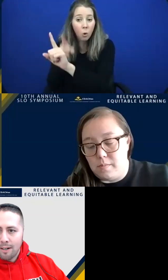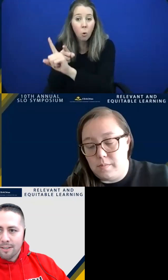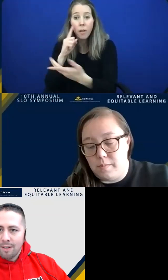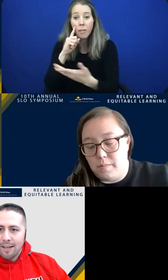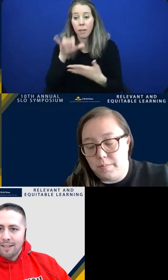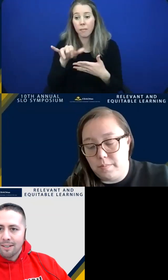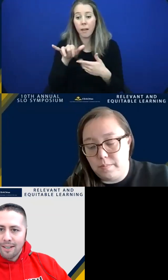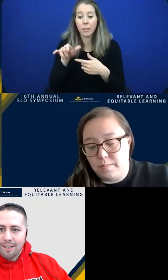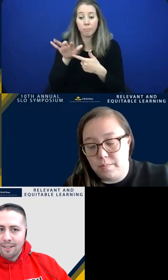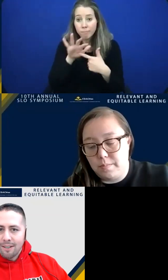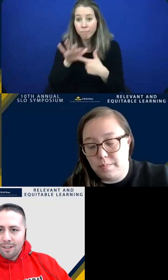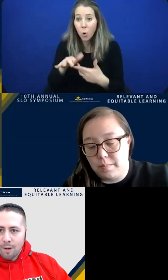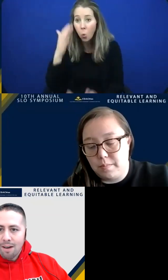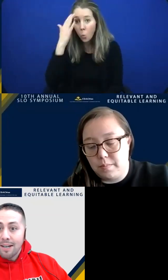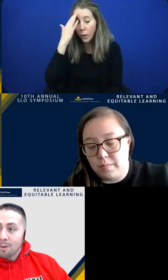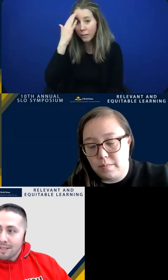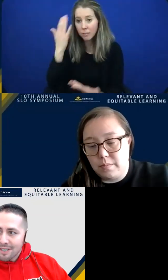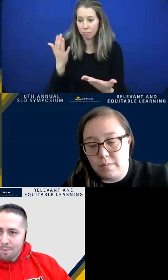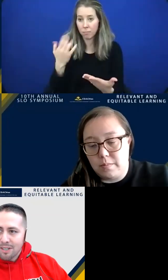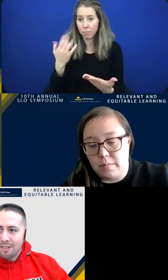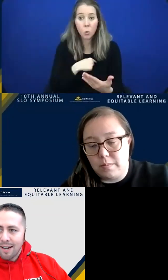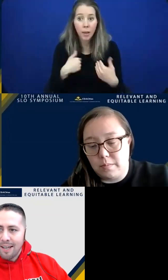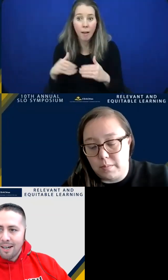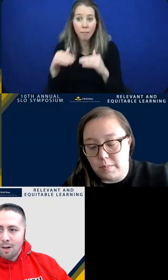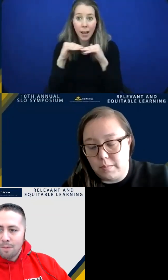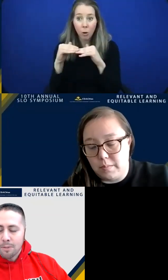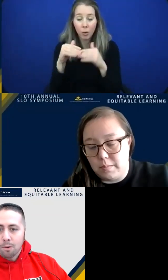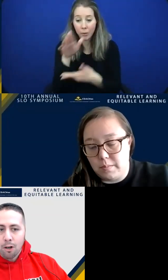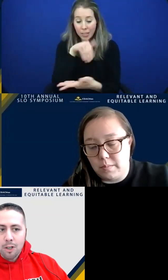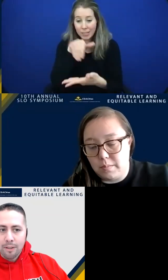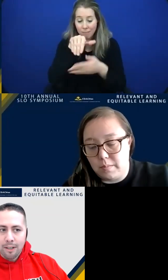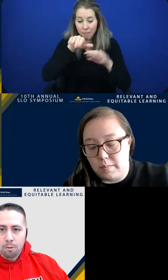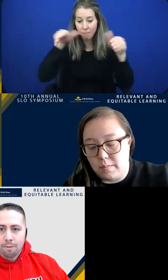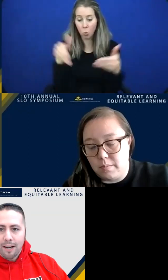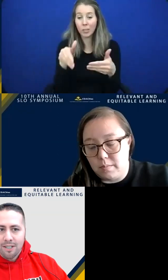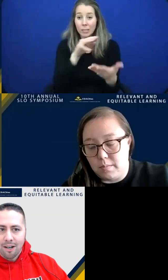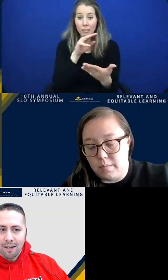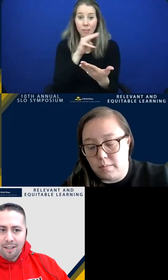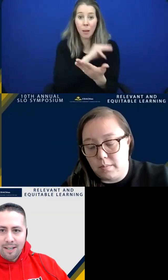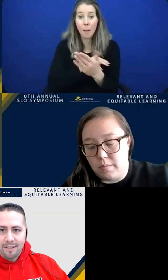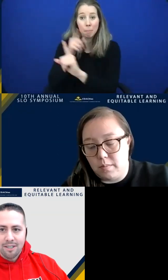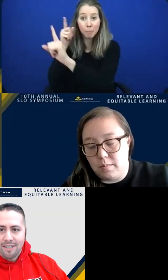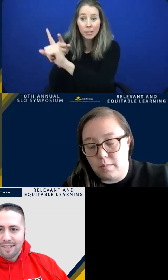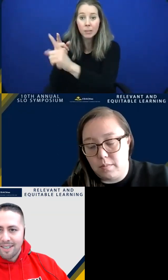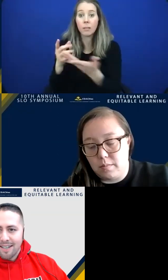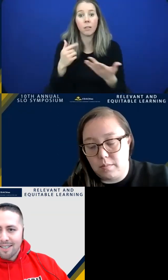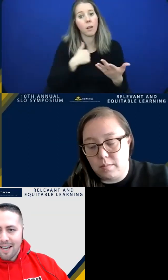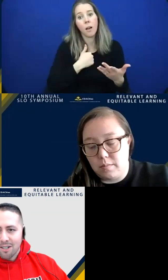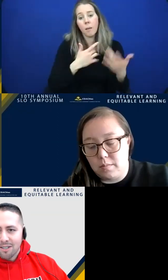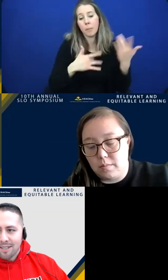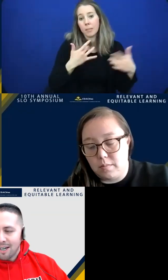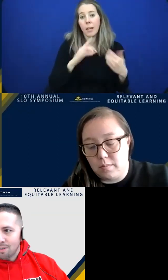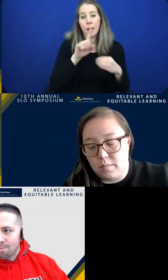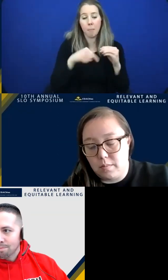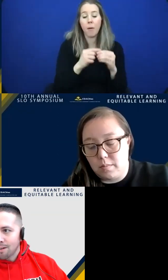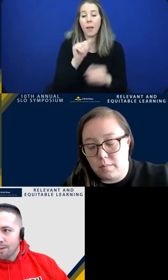an awareness of, hey, like, do we have an equity-centered mission, right? And I'm so encouraged with the new refresh on the ACCJC